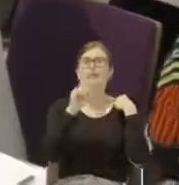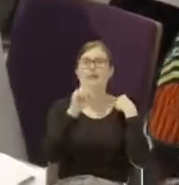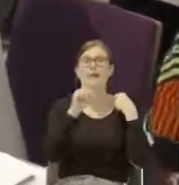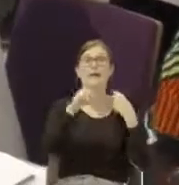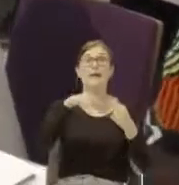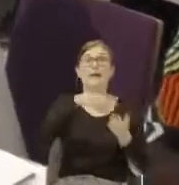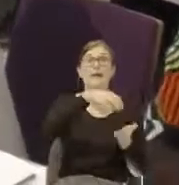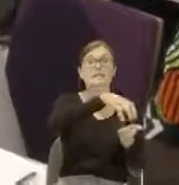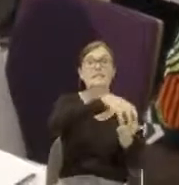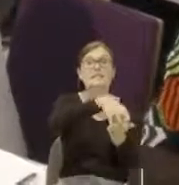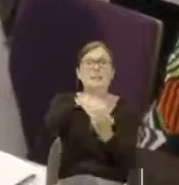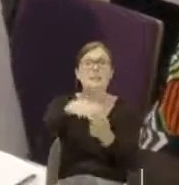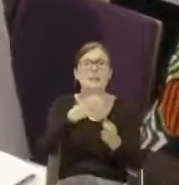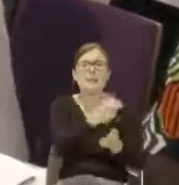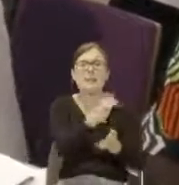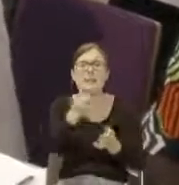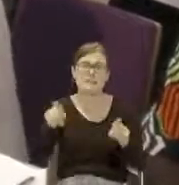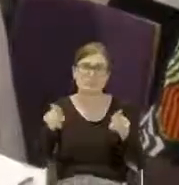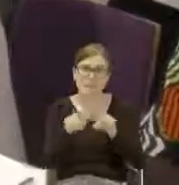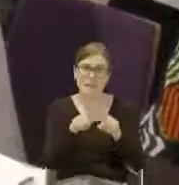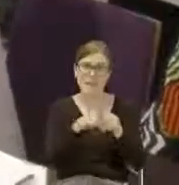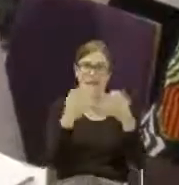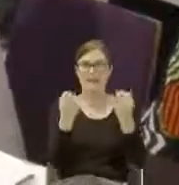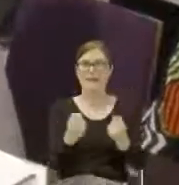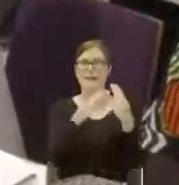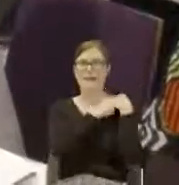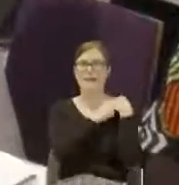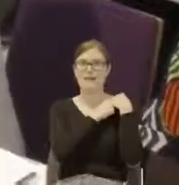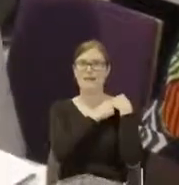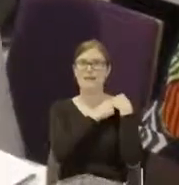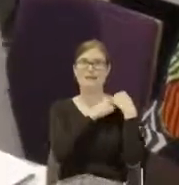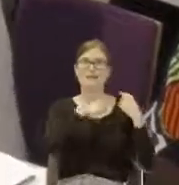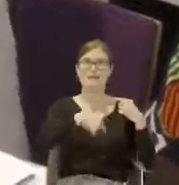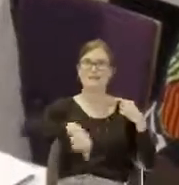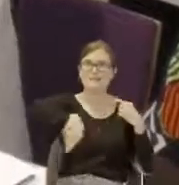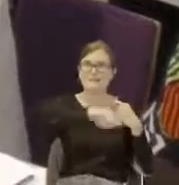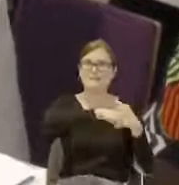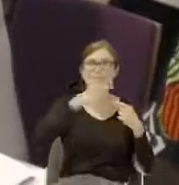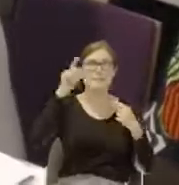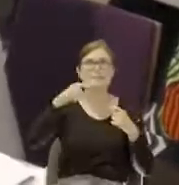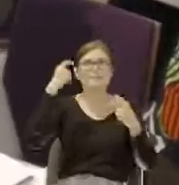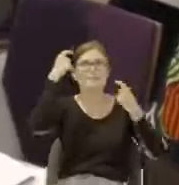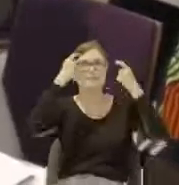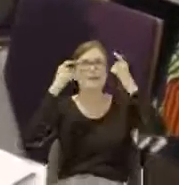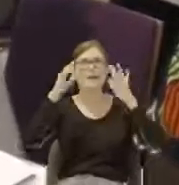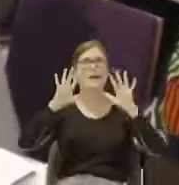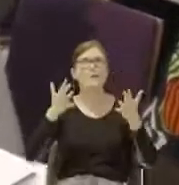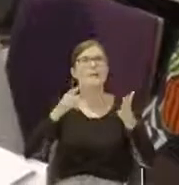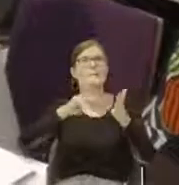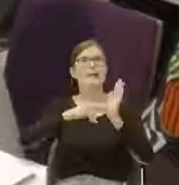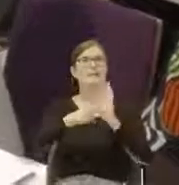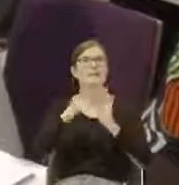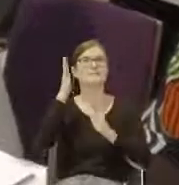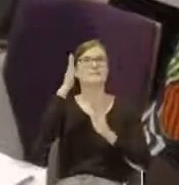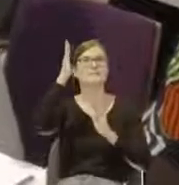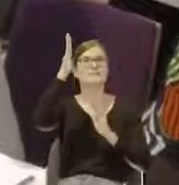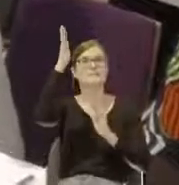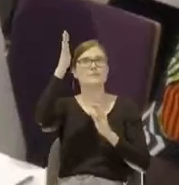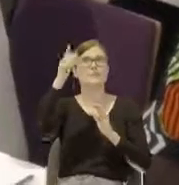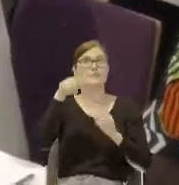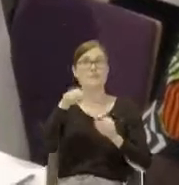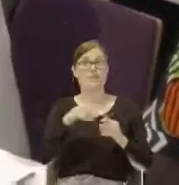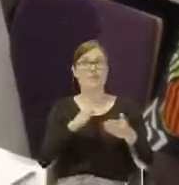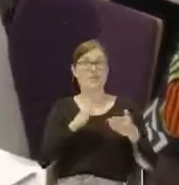would just get lost, and you are hearing it here this afternoon. Allow me to go now to a very